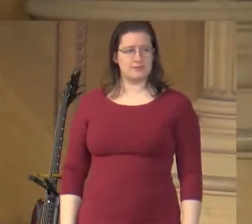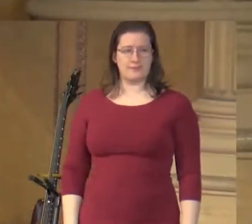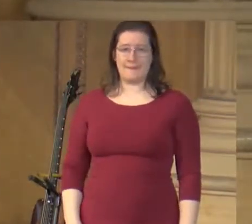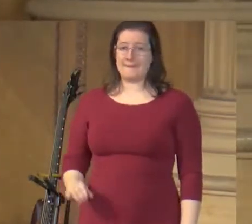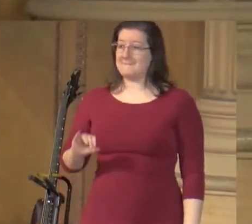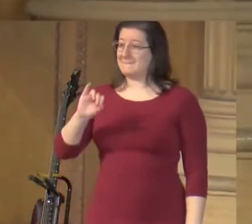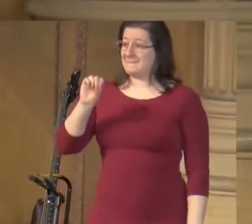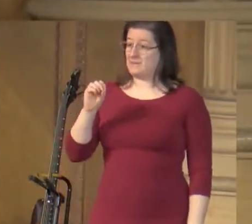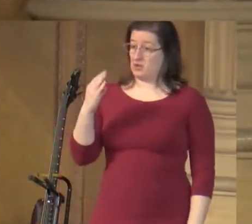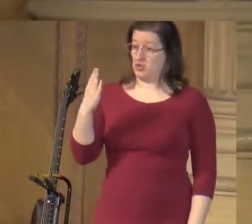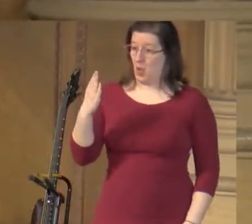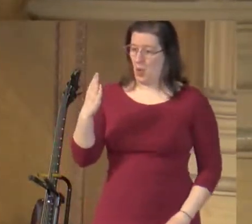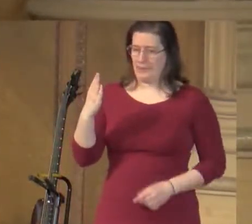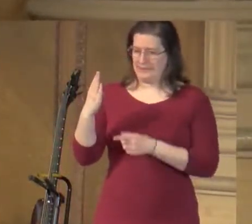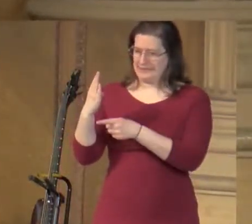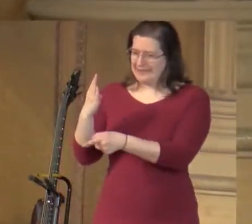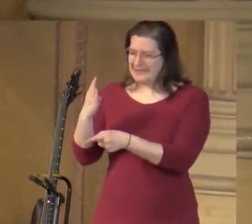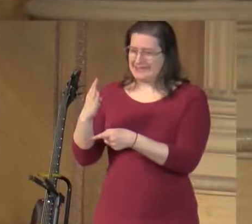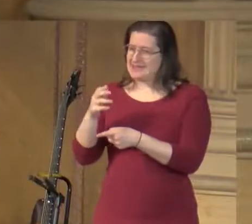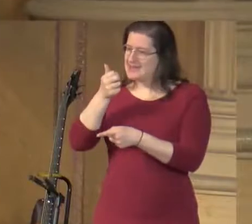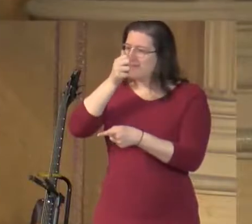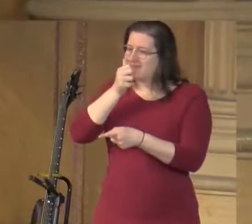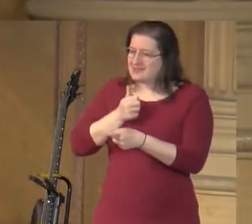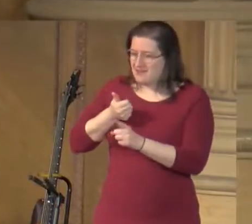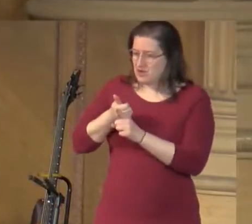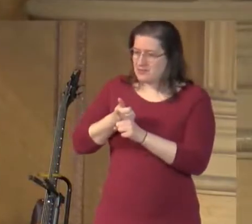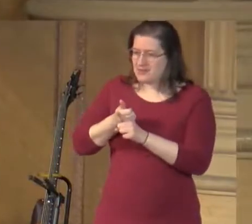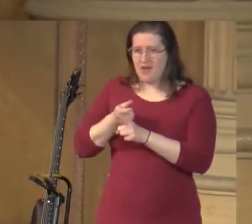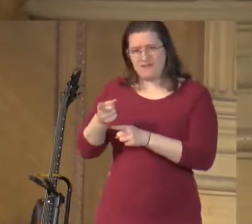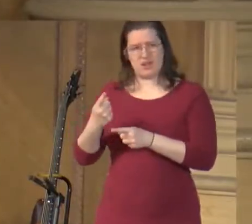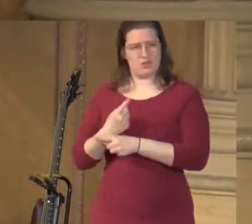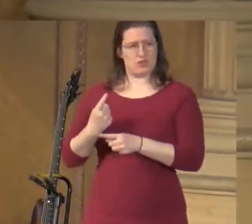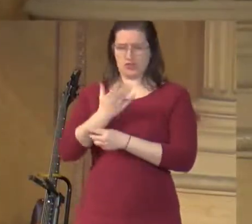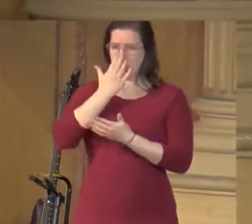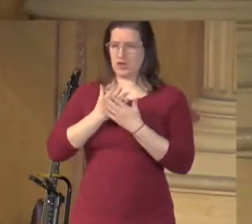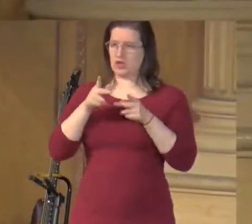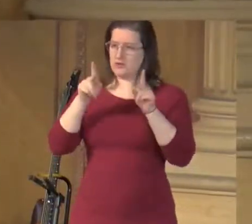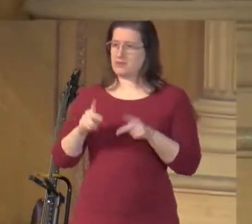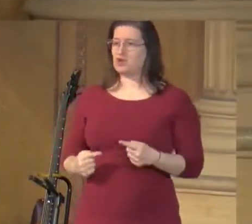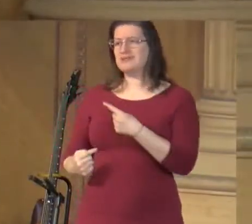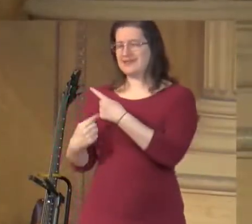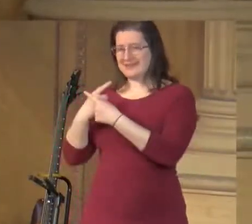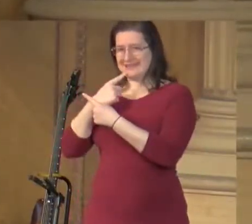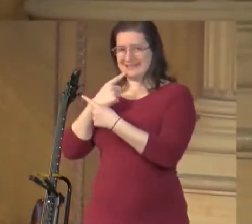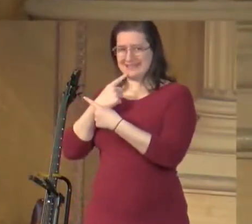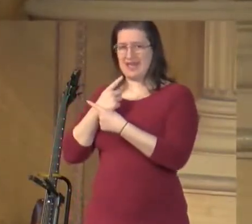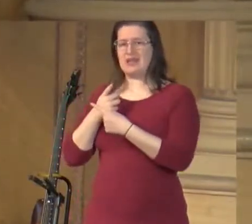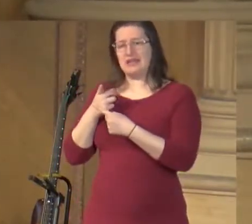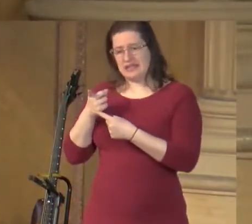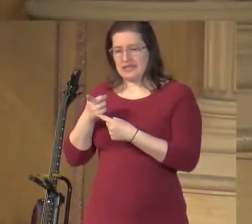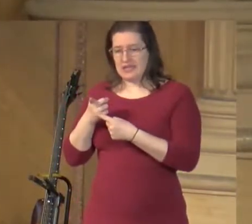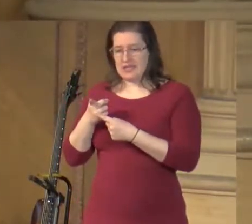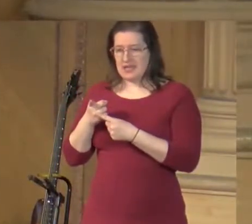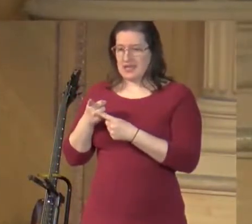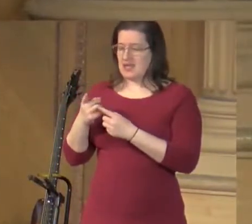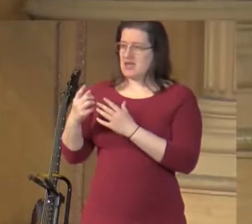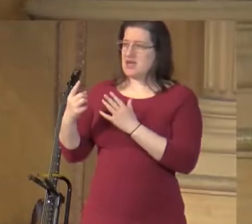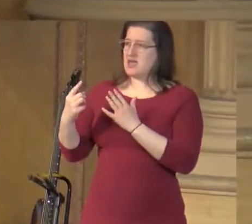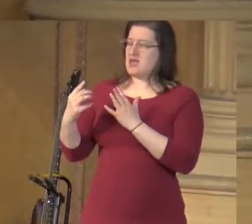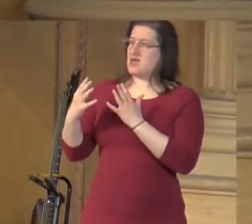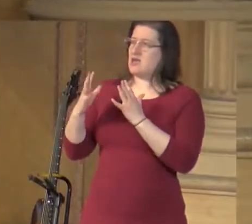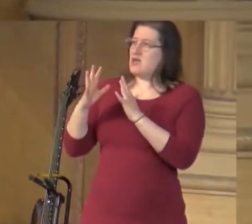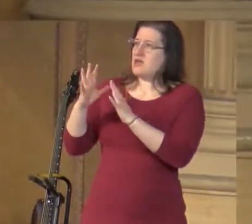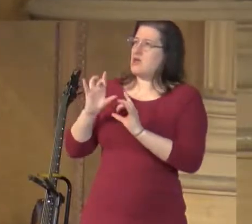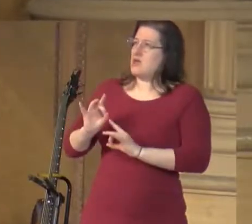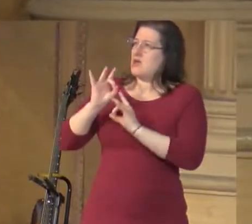Job suffered as a righteous person and he said this in Job 13 15 though he slay me I will hope in him yet I will argue my